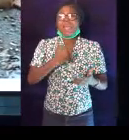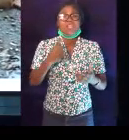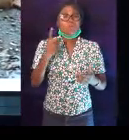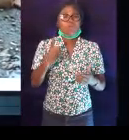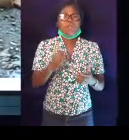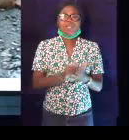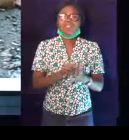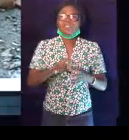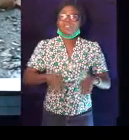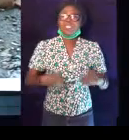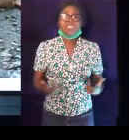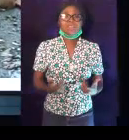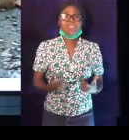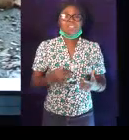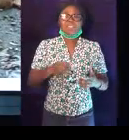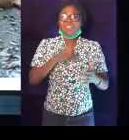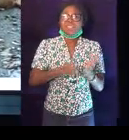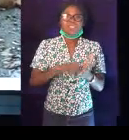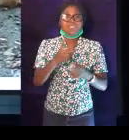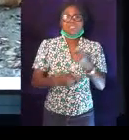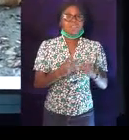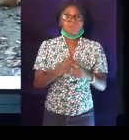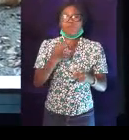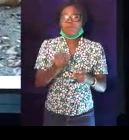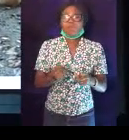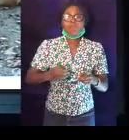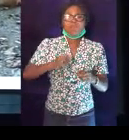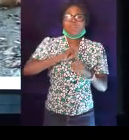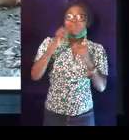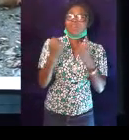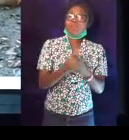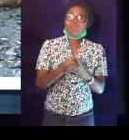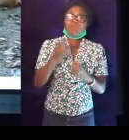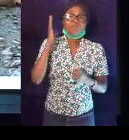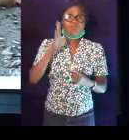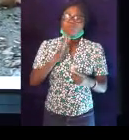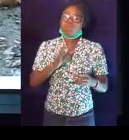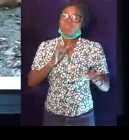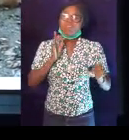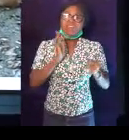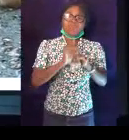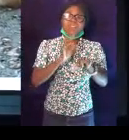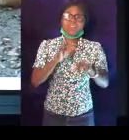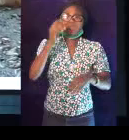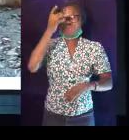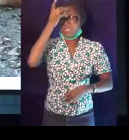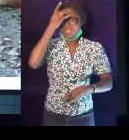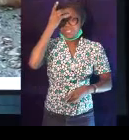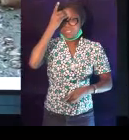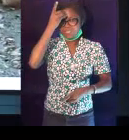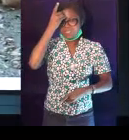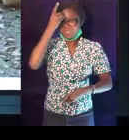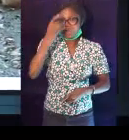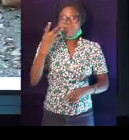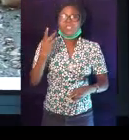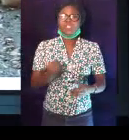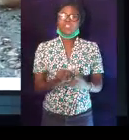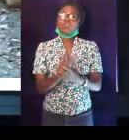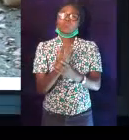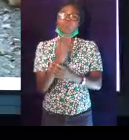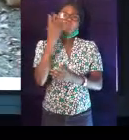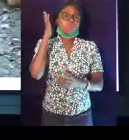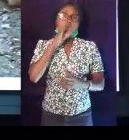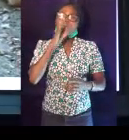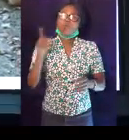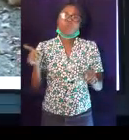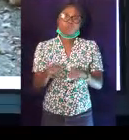here may likely be affected with diseases. And when you're affected with diseases, the growth will be affected.